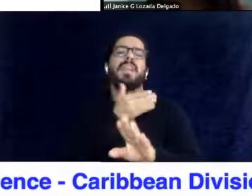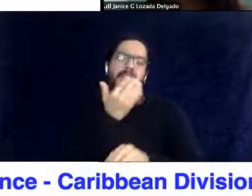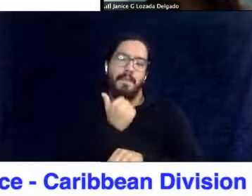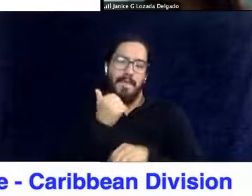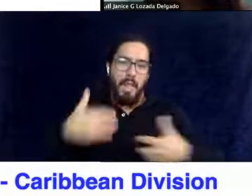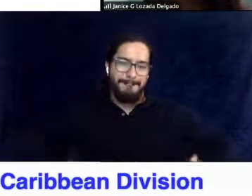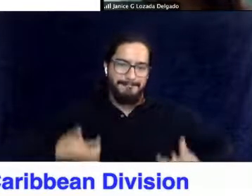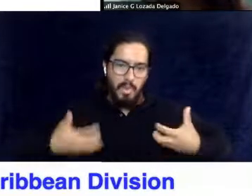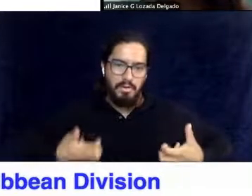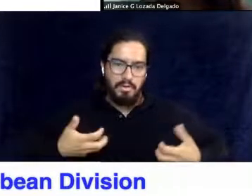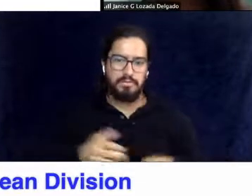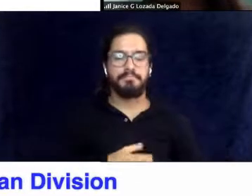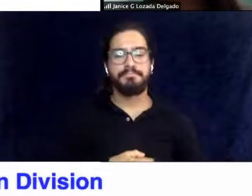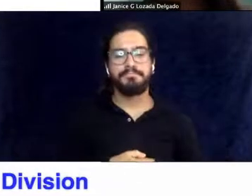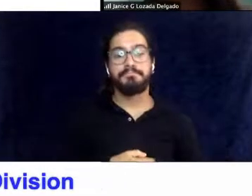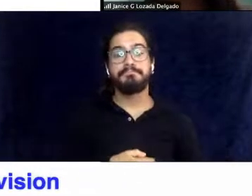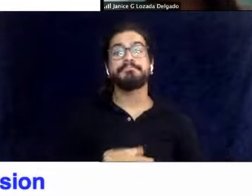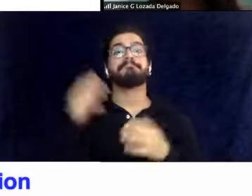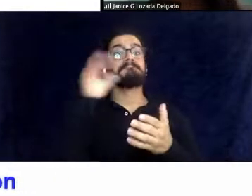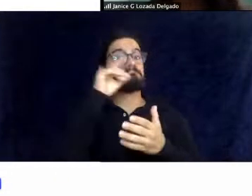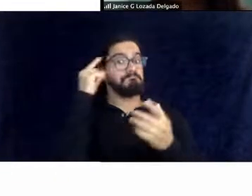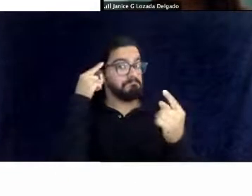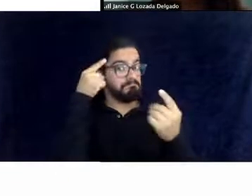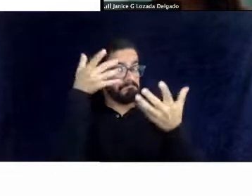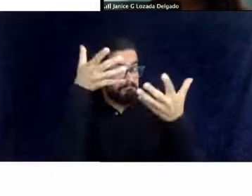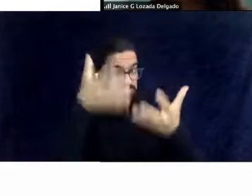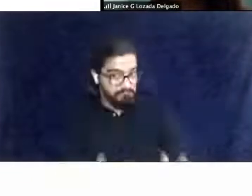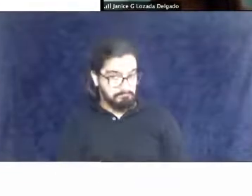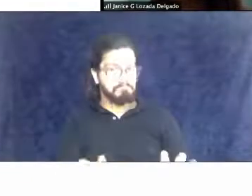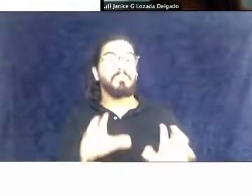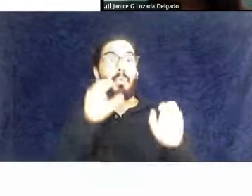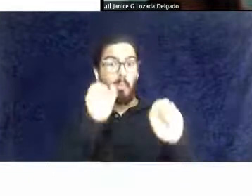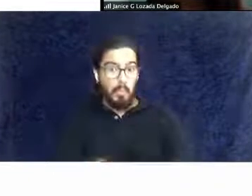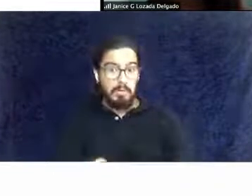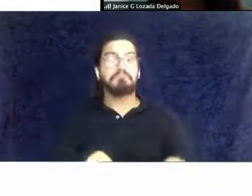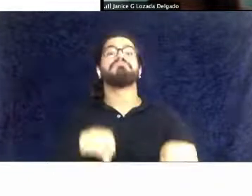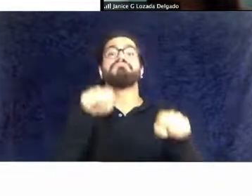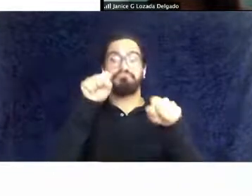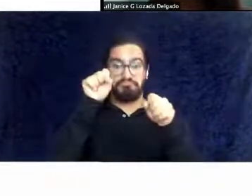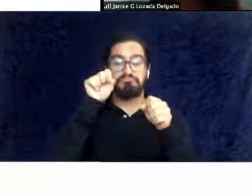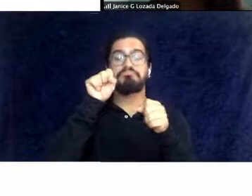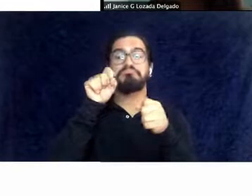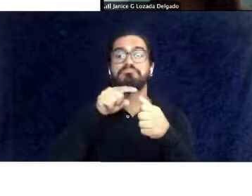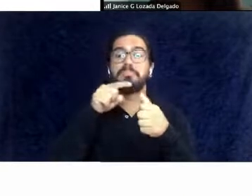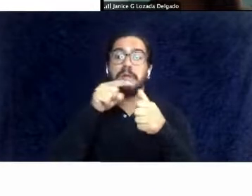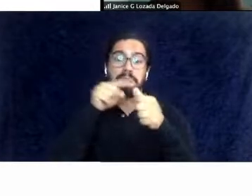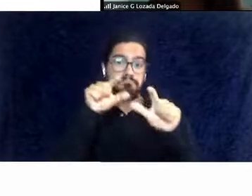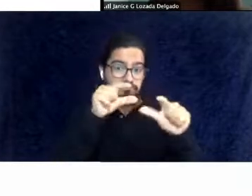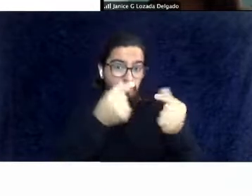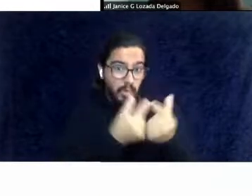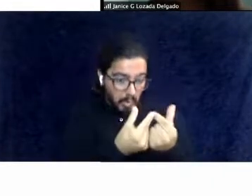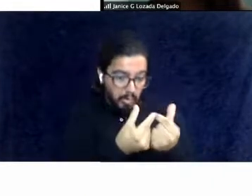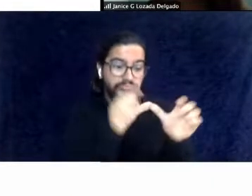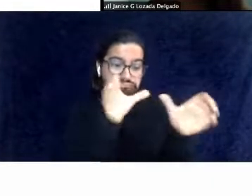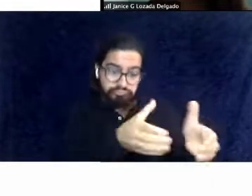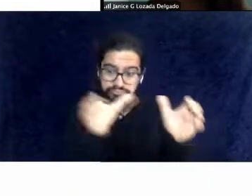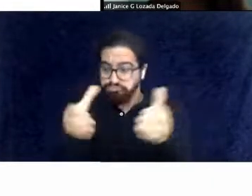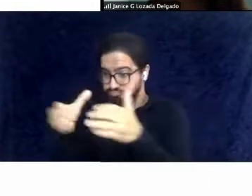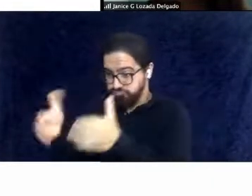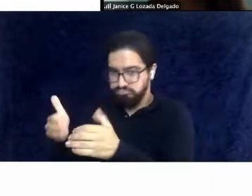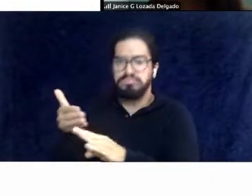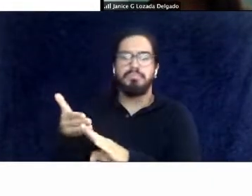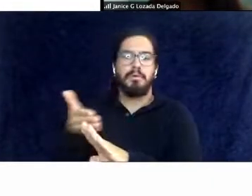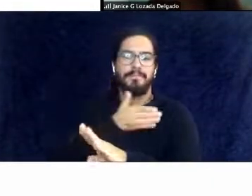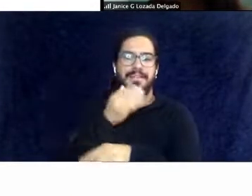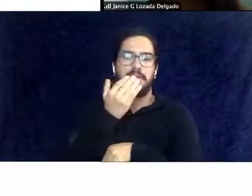In conclusion, we were able to characterize a cohort of pre-diabetic rhesus monkeys at the CPRC here in Puerto